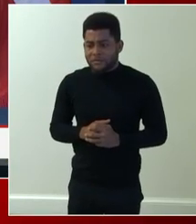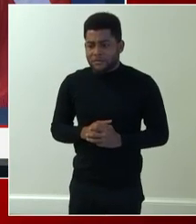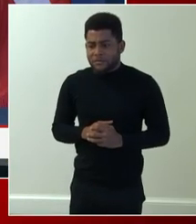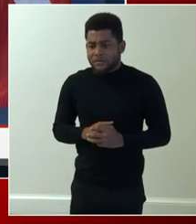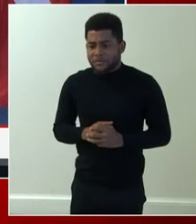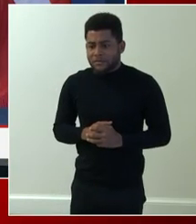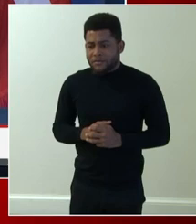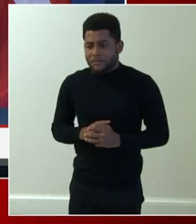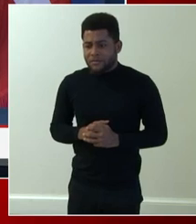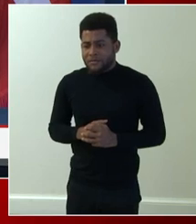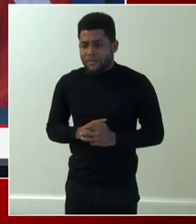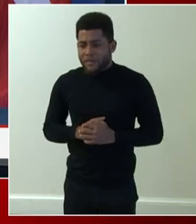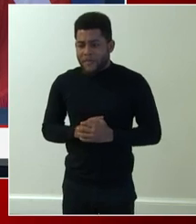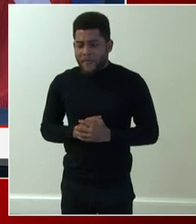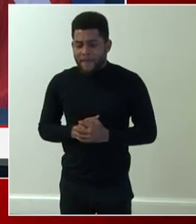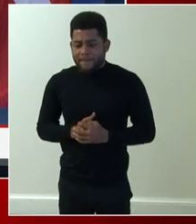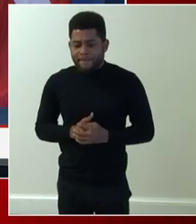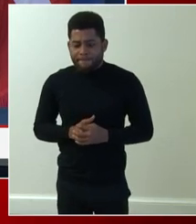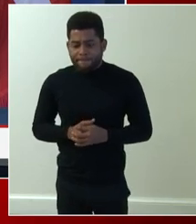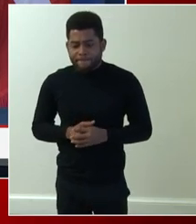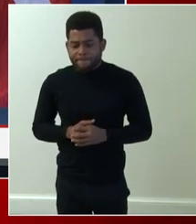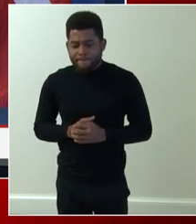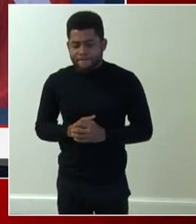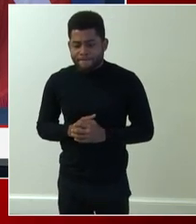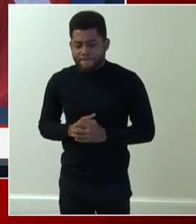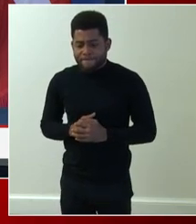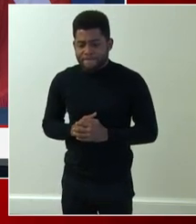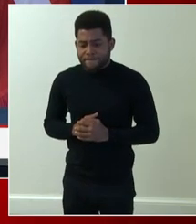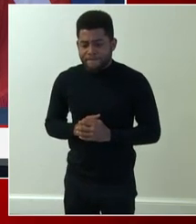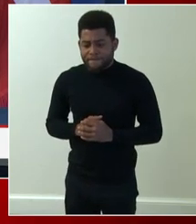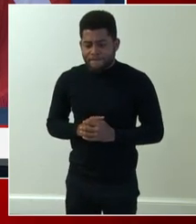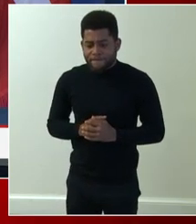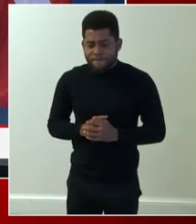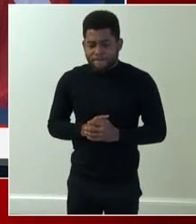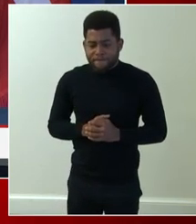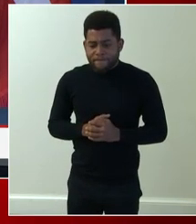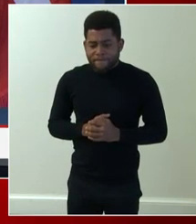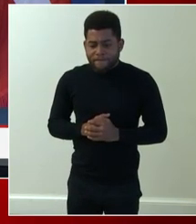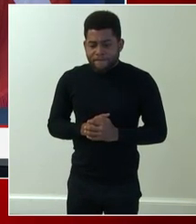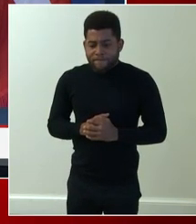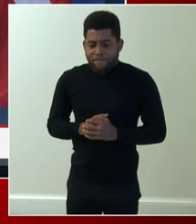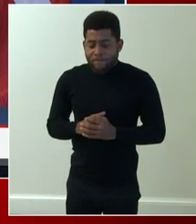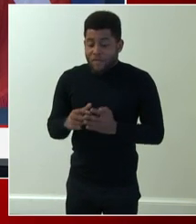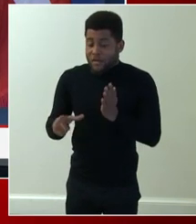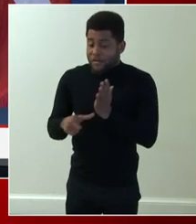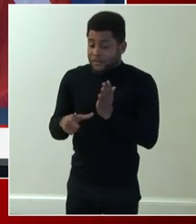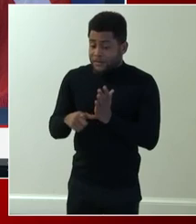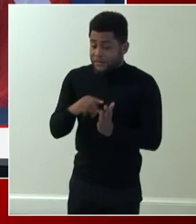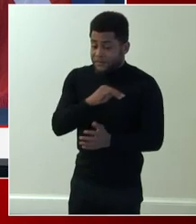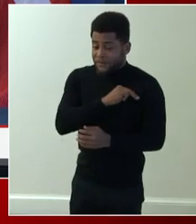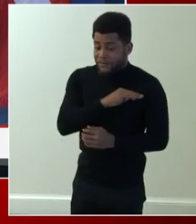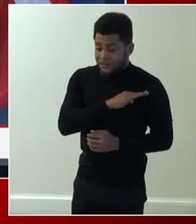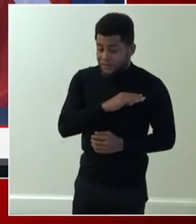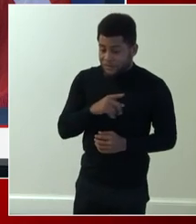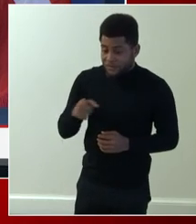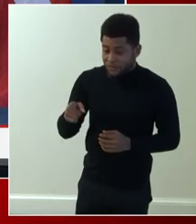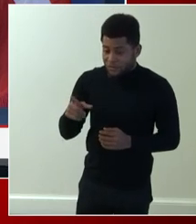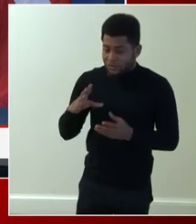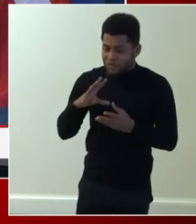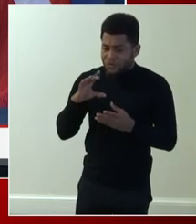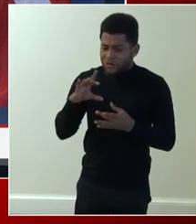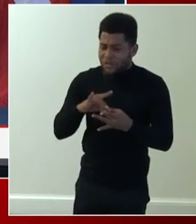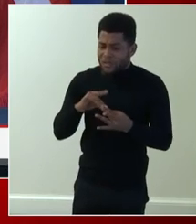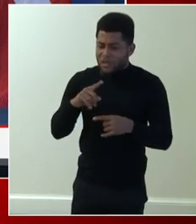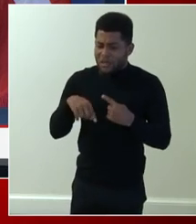And then, could I just 2 quick questions? One, while I'll stay with you, Mayor Bowser, can you comment on the Washington football team's discussions with